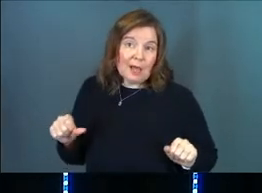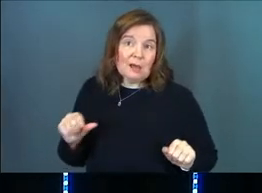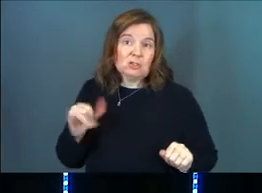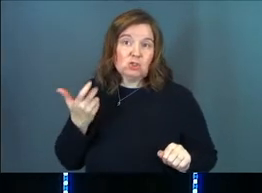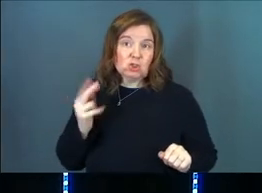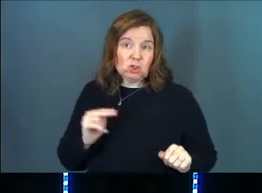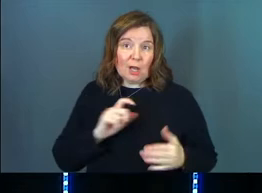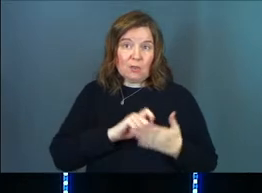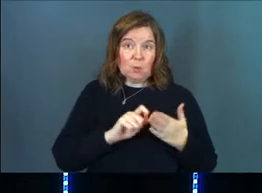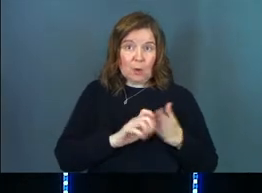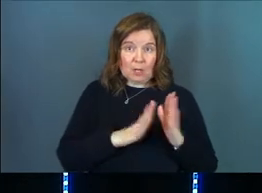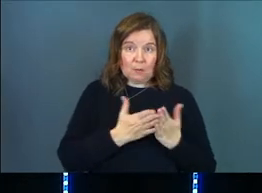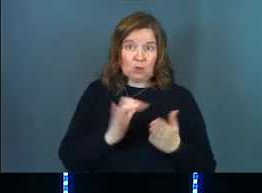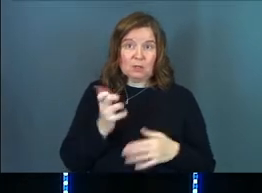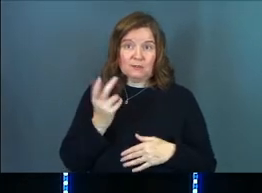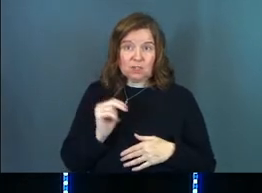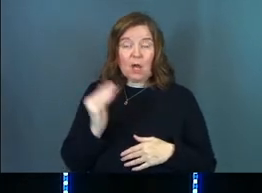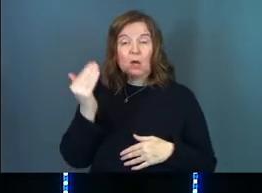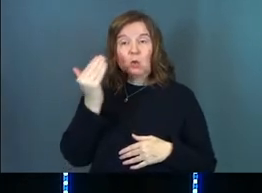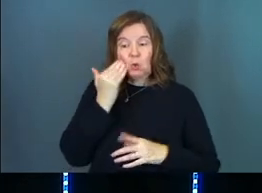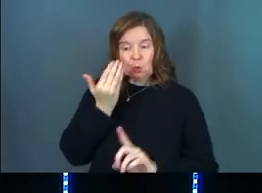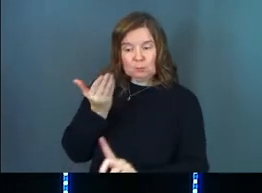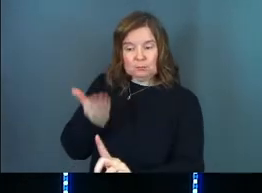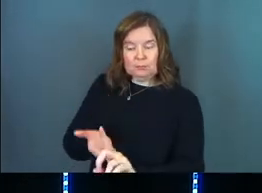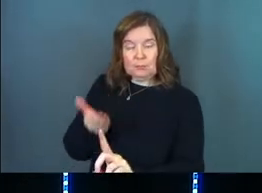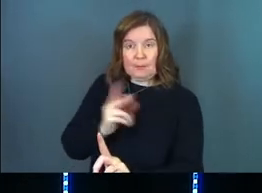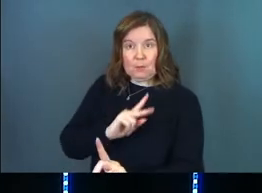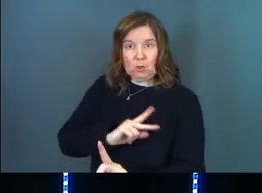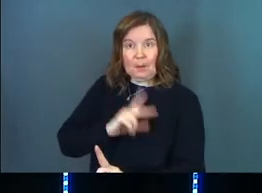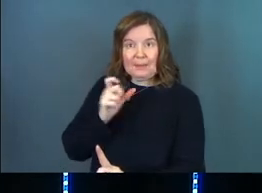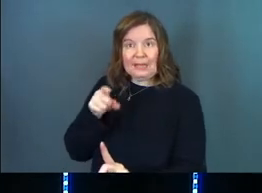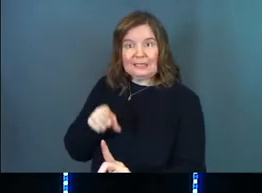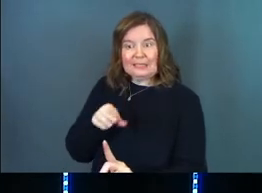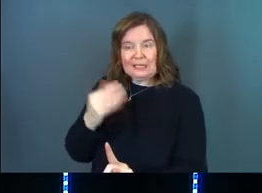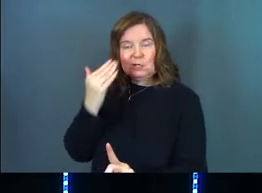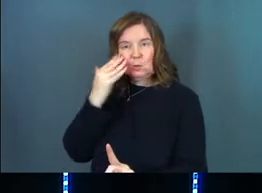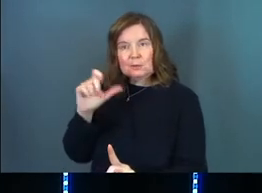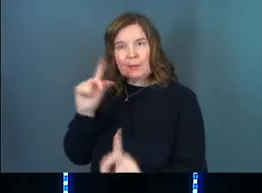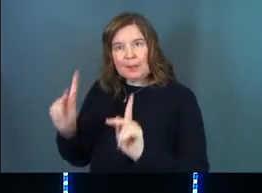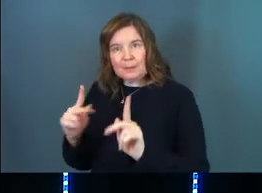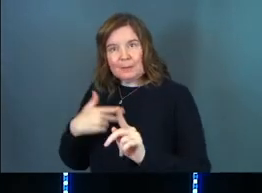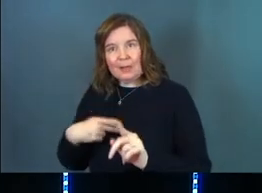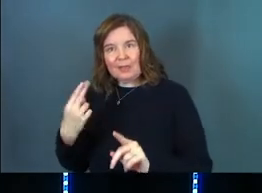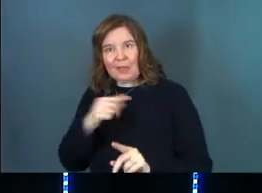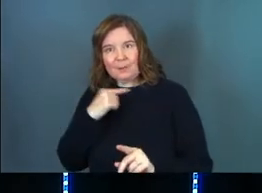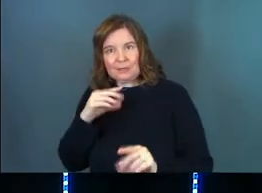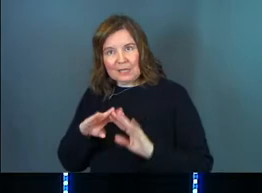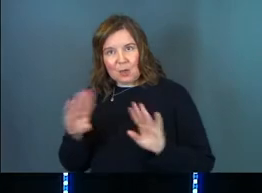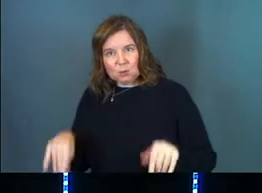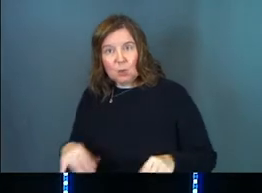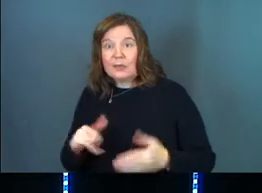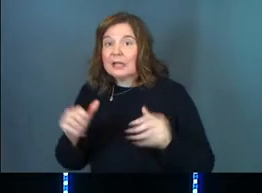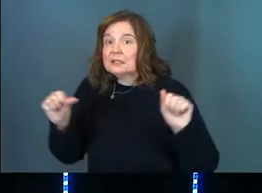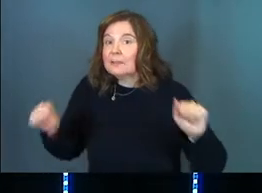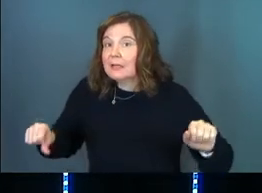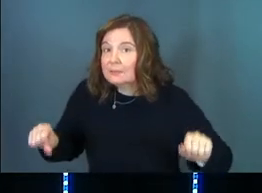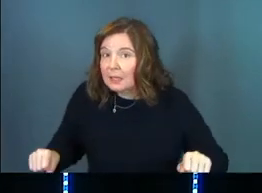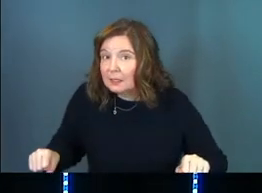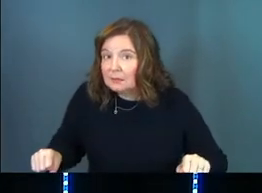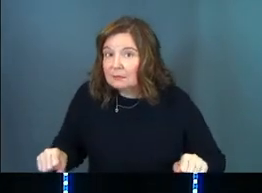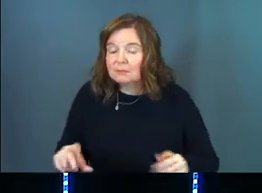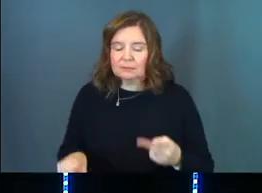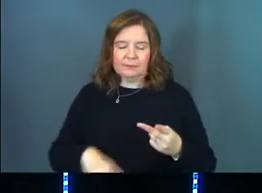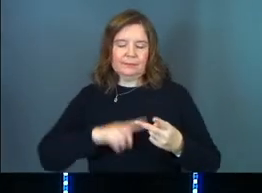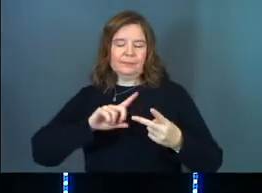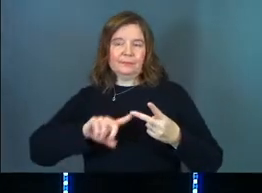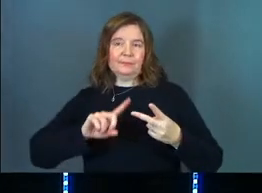that John, the writer of the book of John, knew Malchus personally because he knew some other people in the high priest's household. That's a possibility.